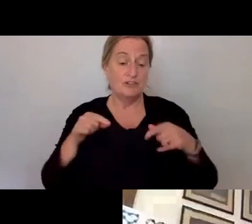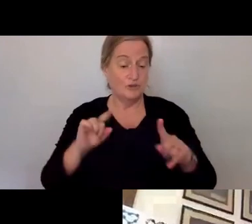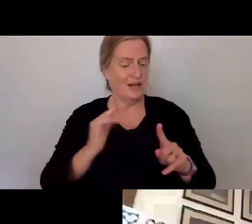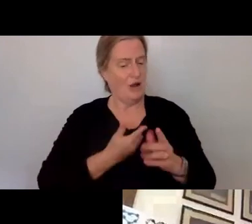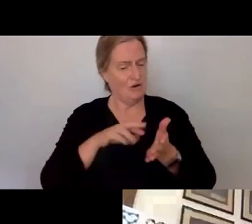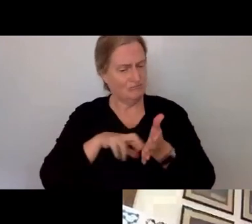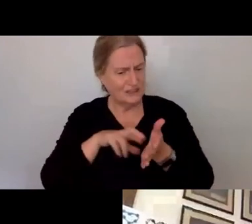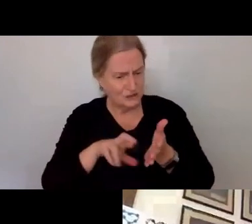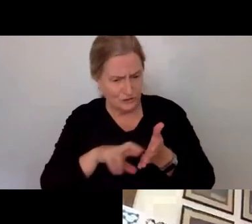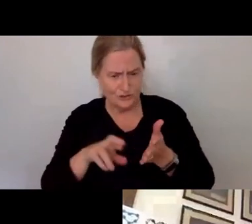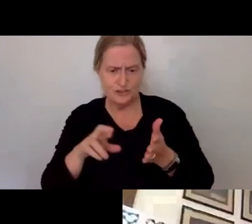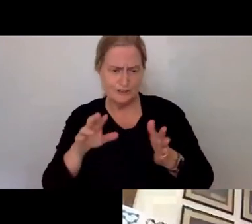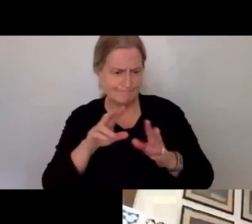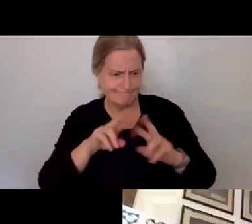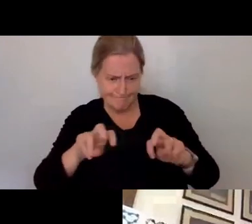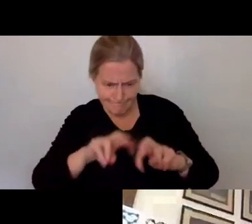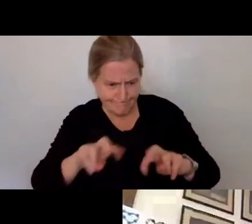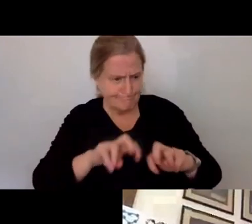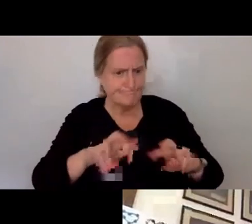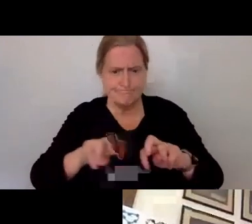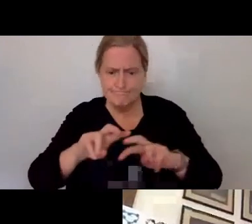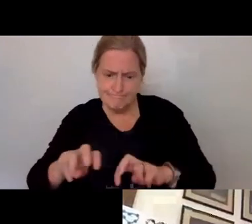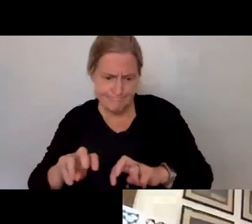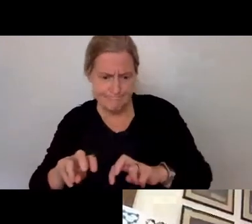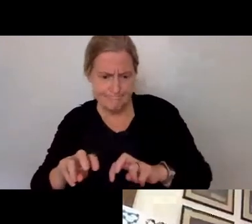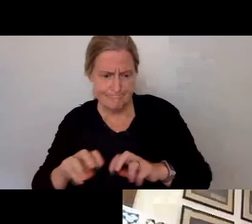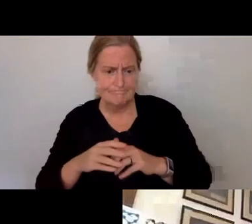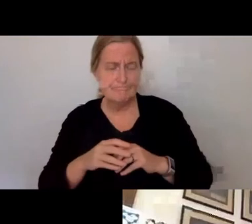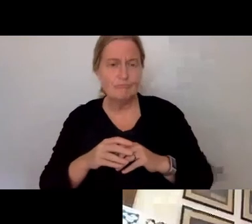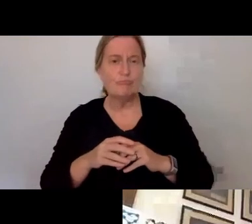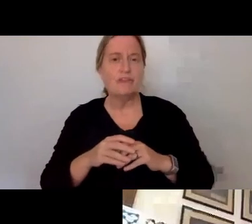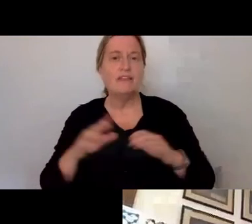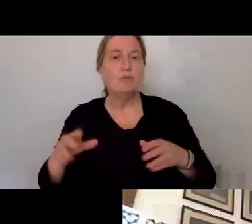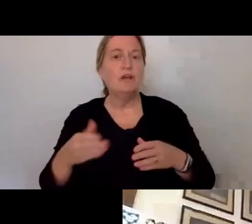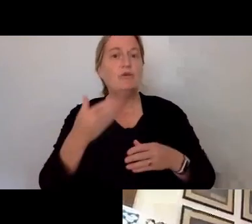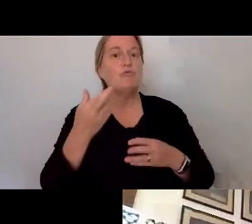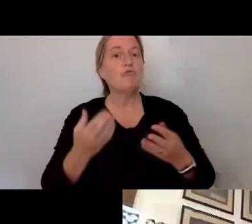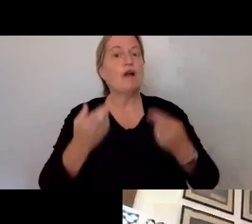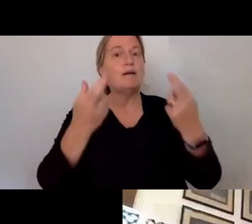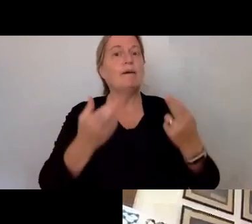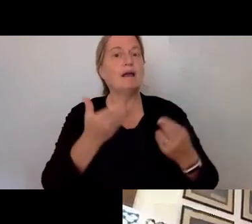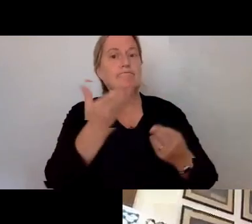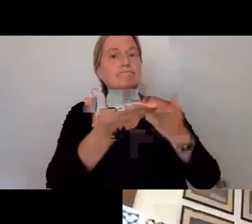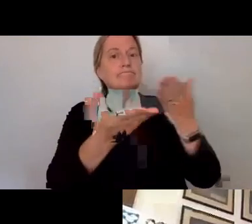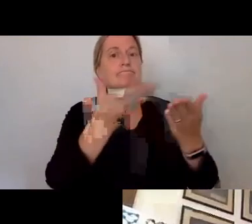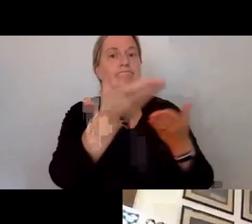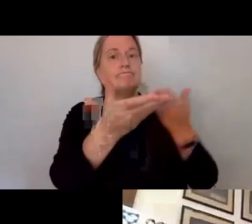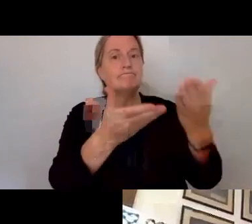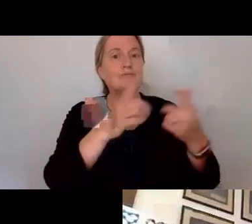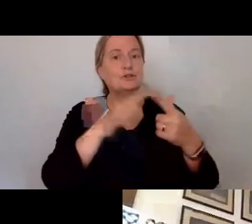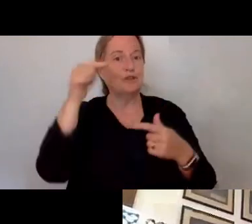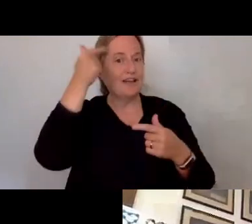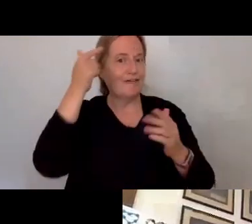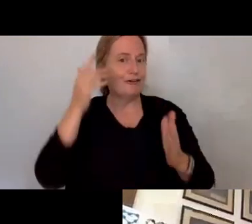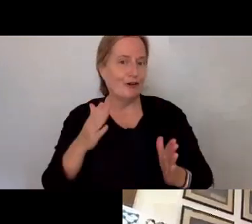about what happens when we give the governor a whole bunch of recommendations. What's the likelihood